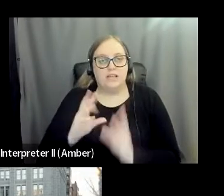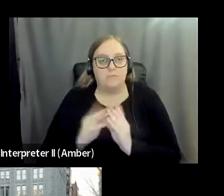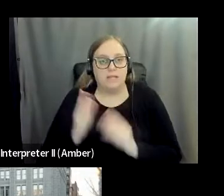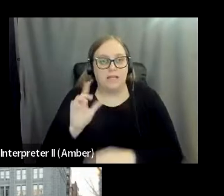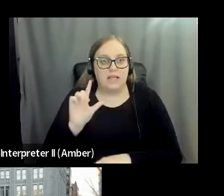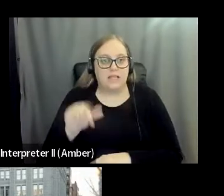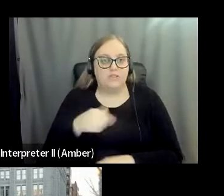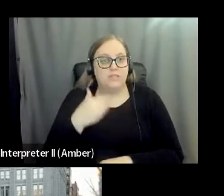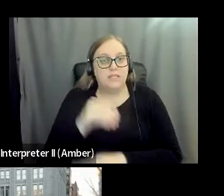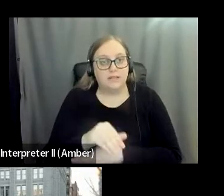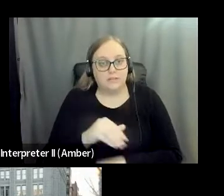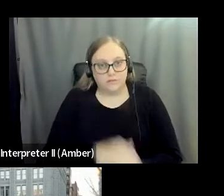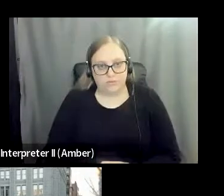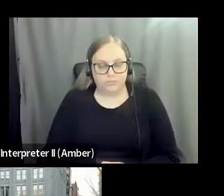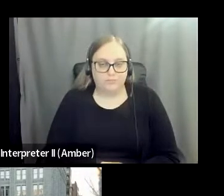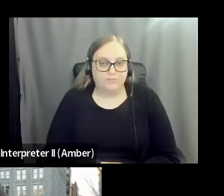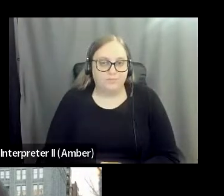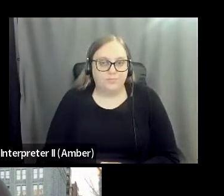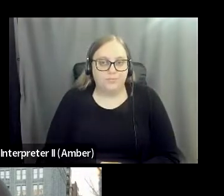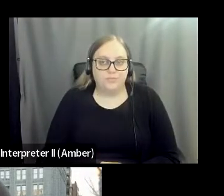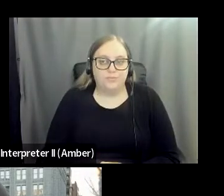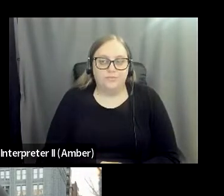today.